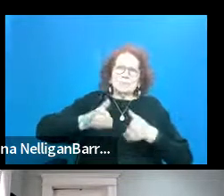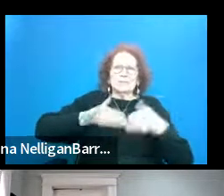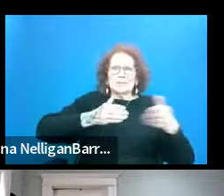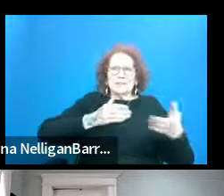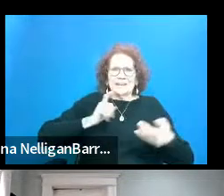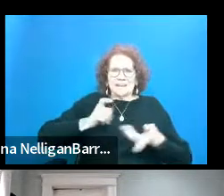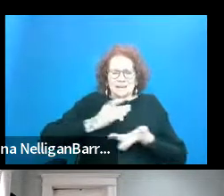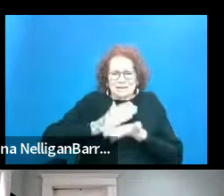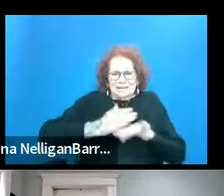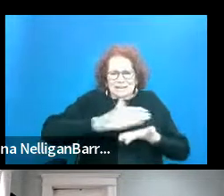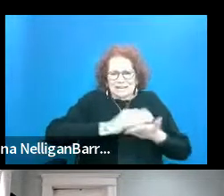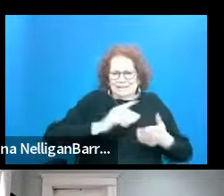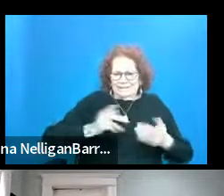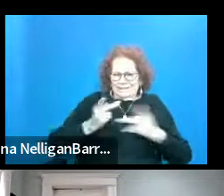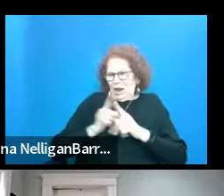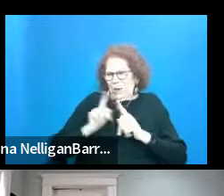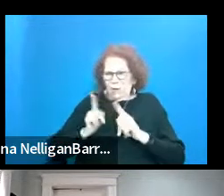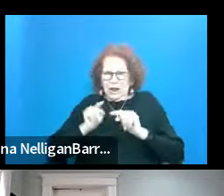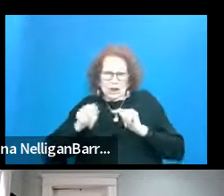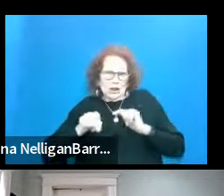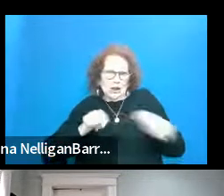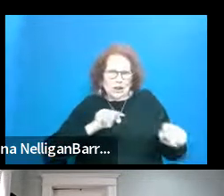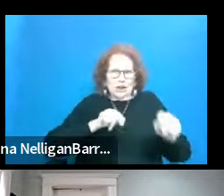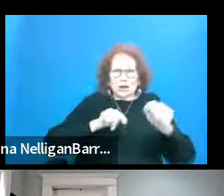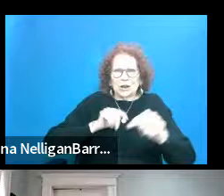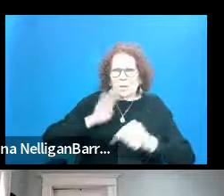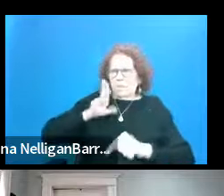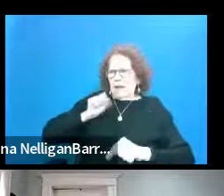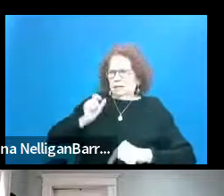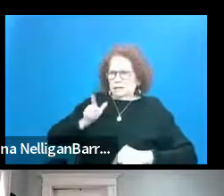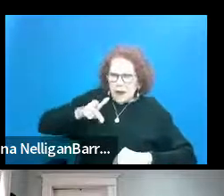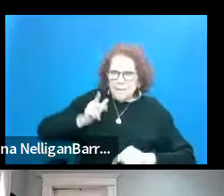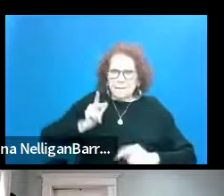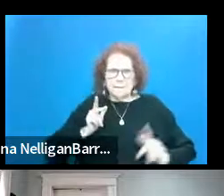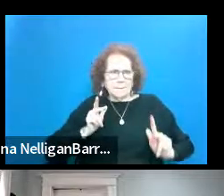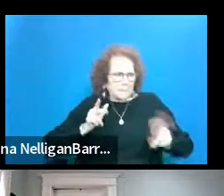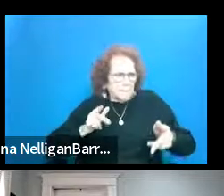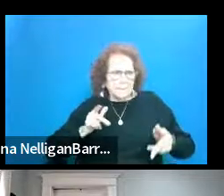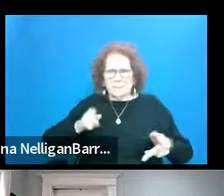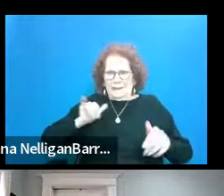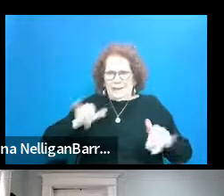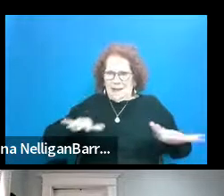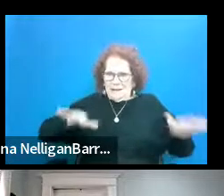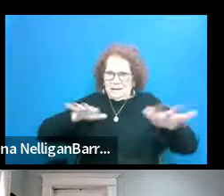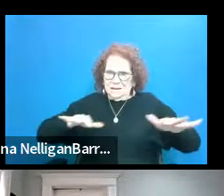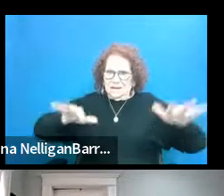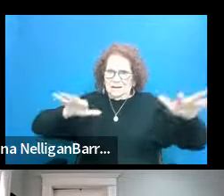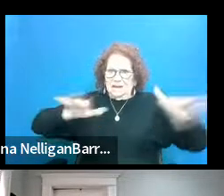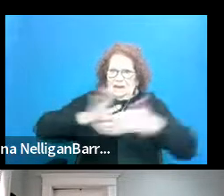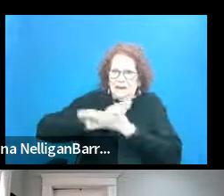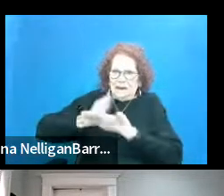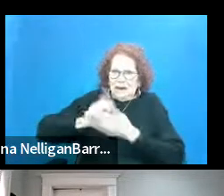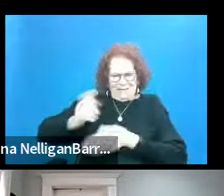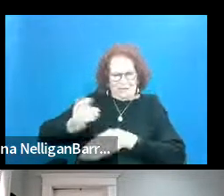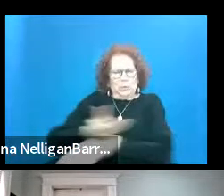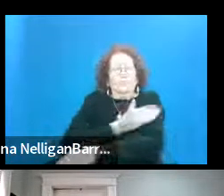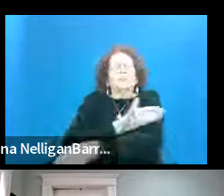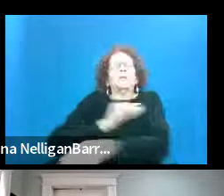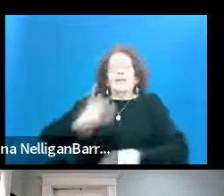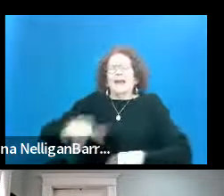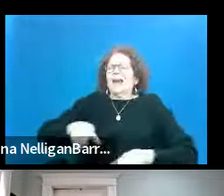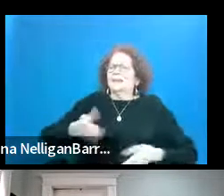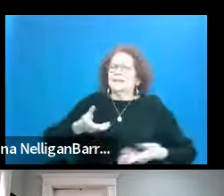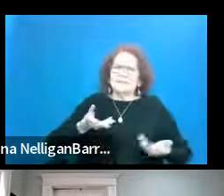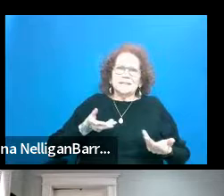stops. So if it's a main thoroughfare and it's got a bunch of bus stops on it, we need to do a better job plowing it. And we need to treat it like a